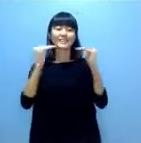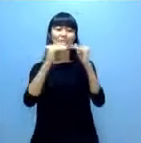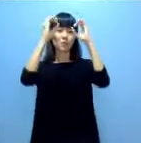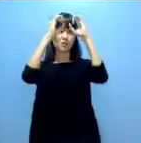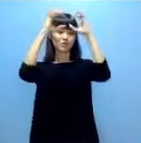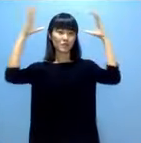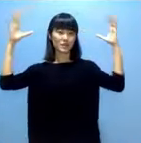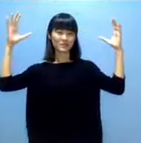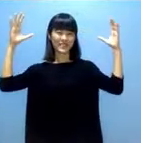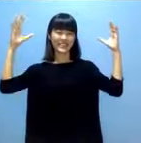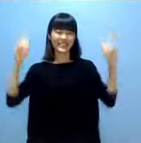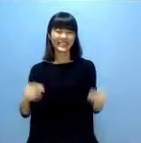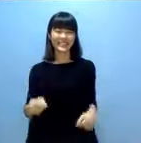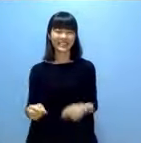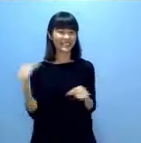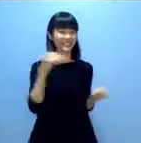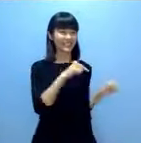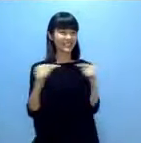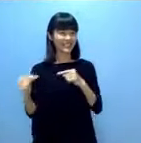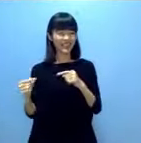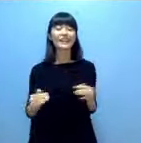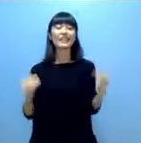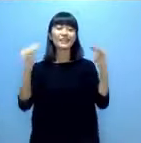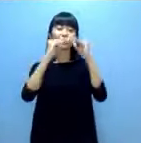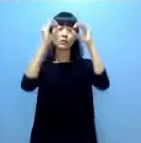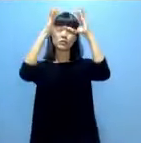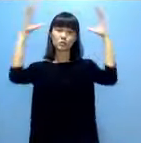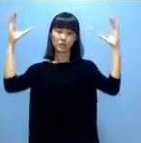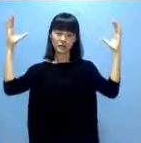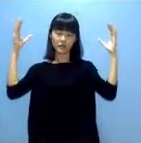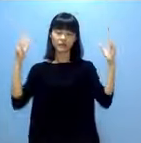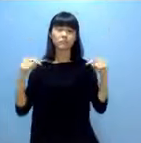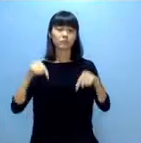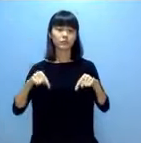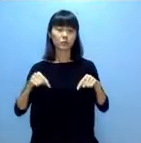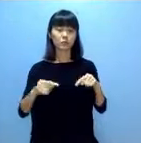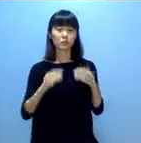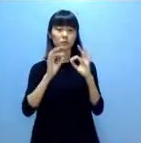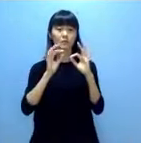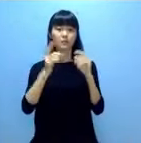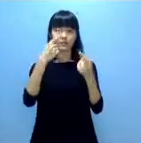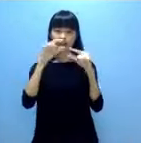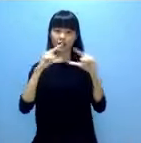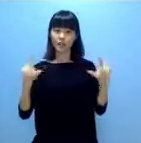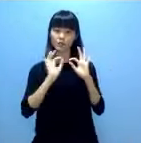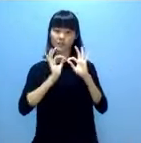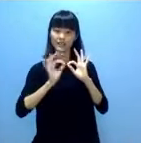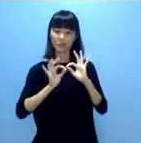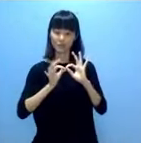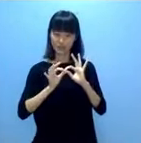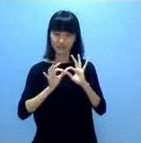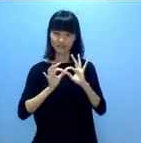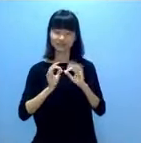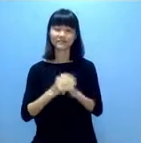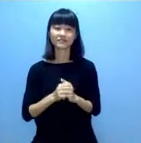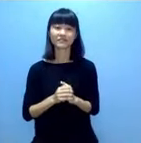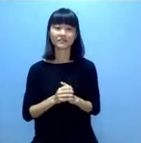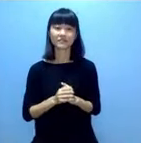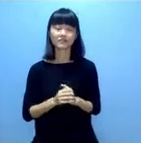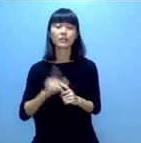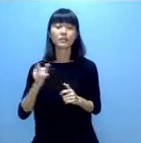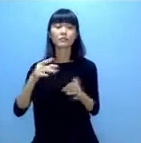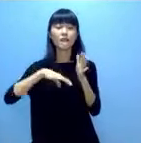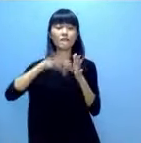way, sorry, Equal Dreams, who is doing our sign language interpretation. You can find out a little bit